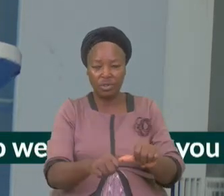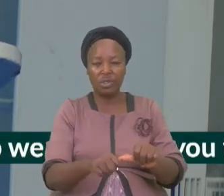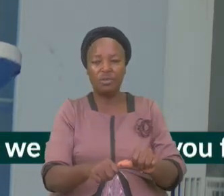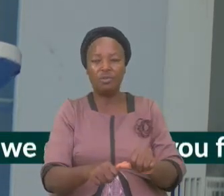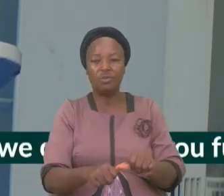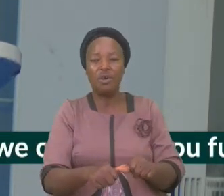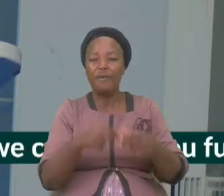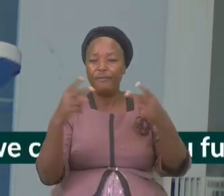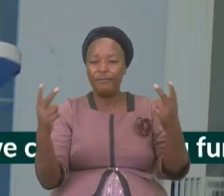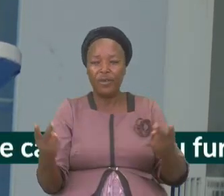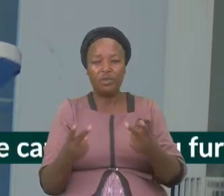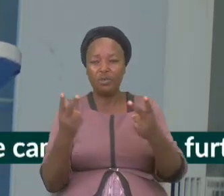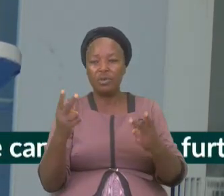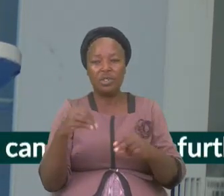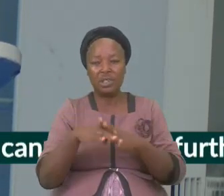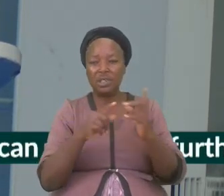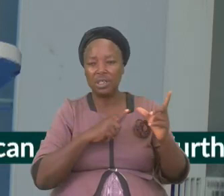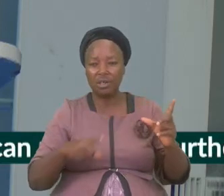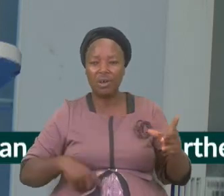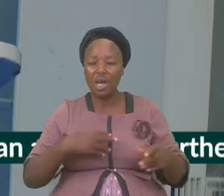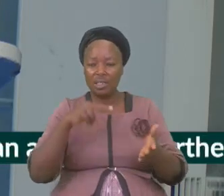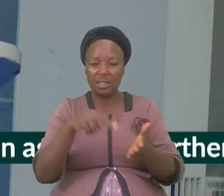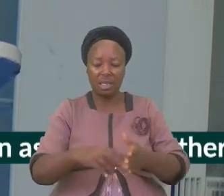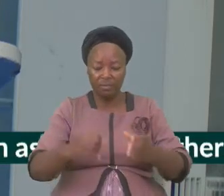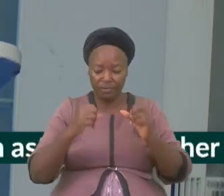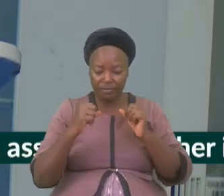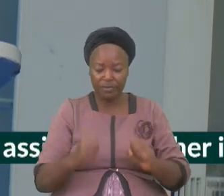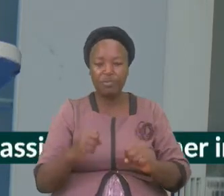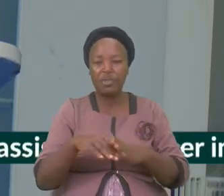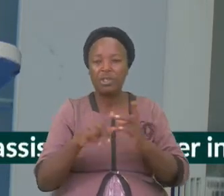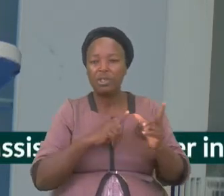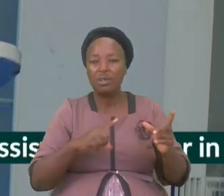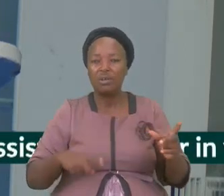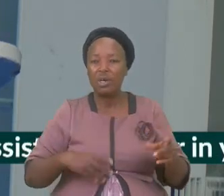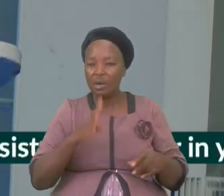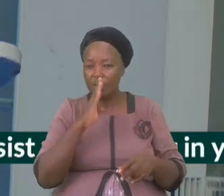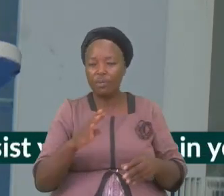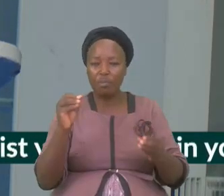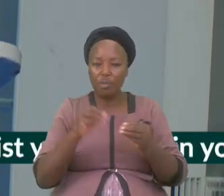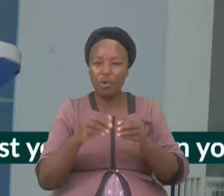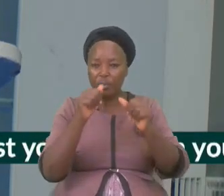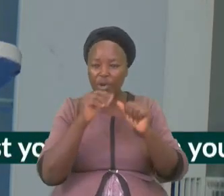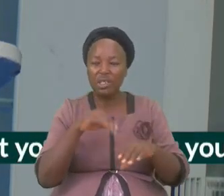blessed in this new life that the Lord is bringing you into.